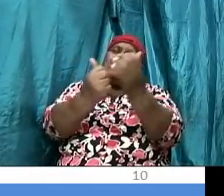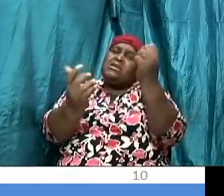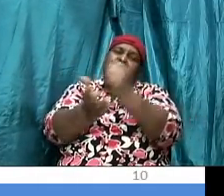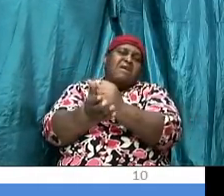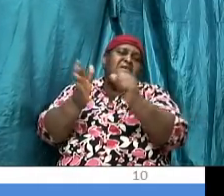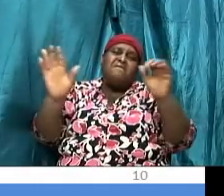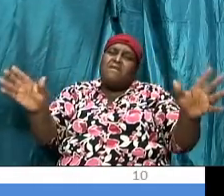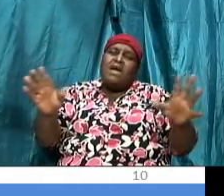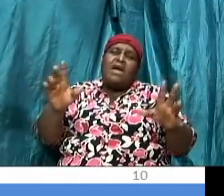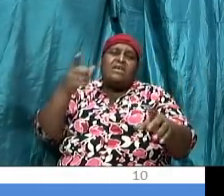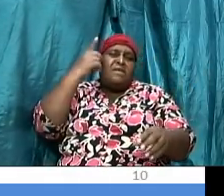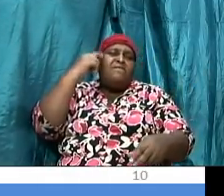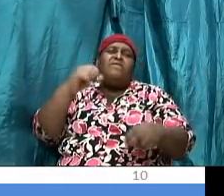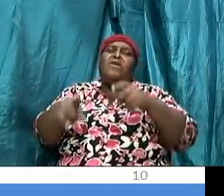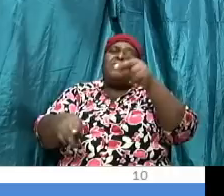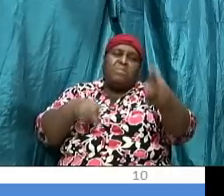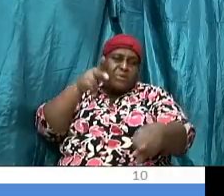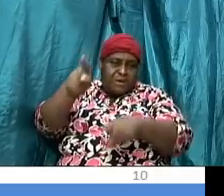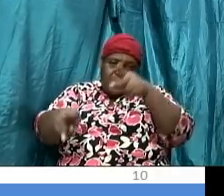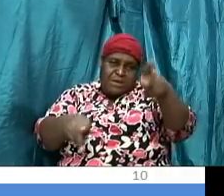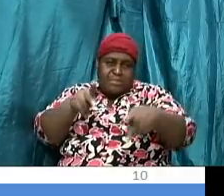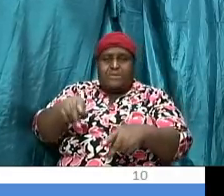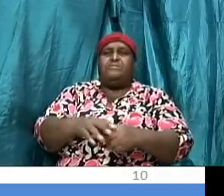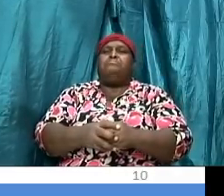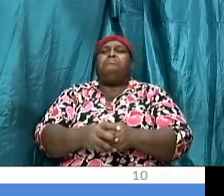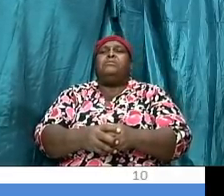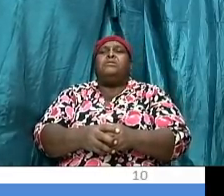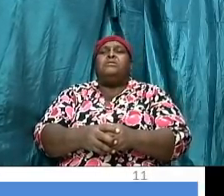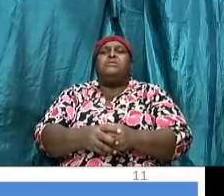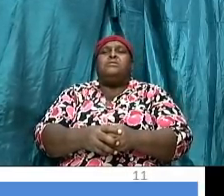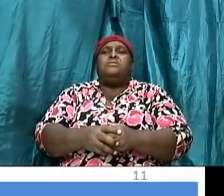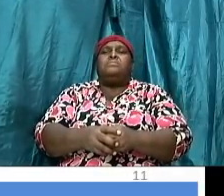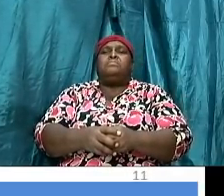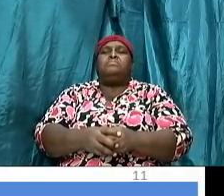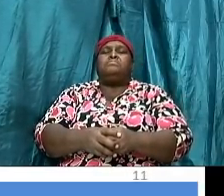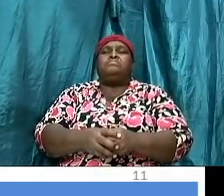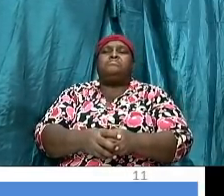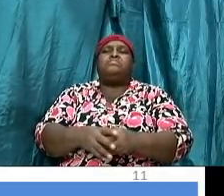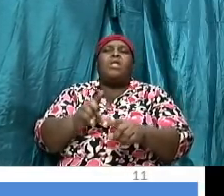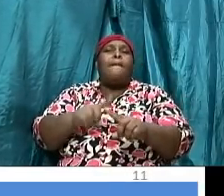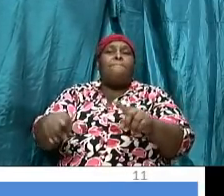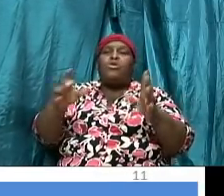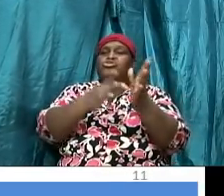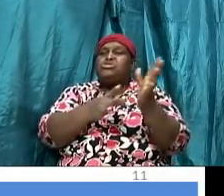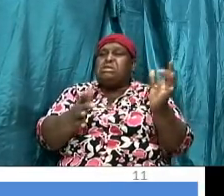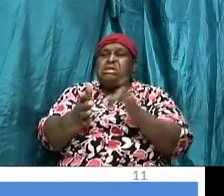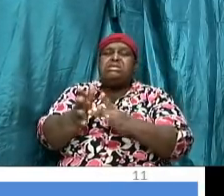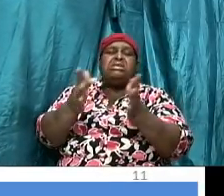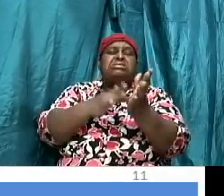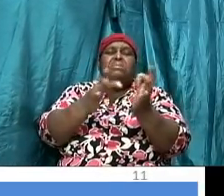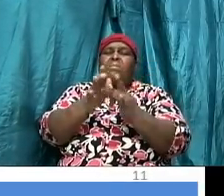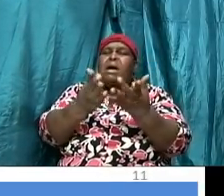in a posture of rest. But look at Jesus. But Jesus, the Bible said, after he offered